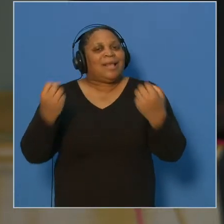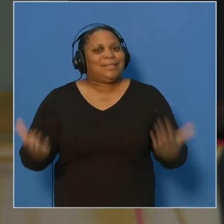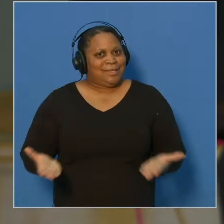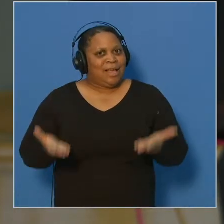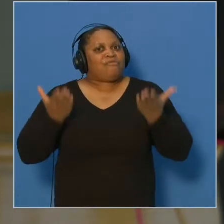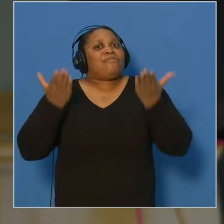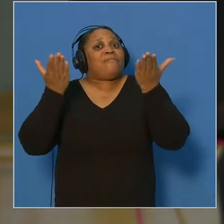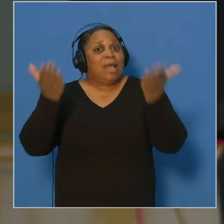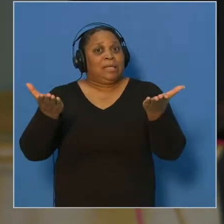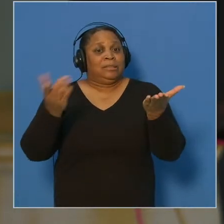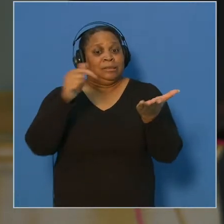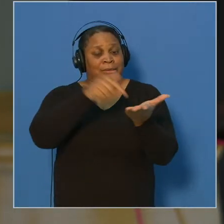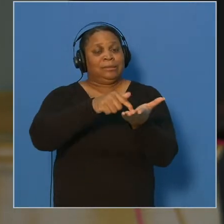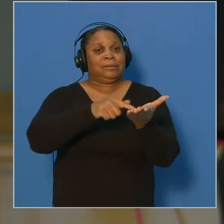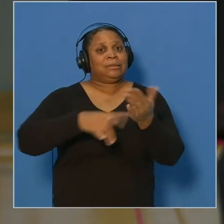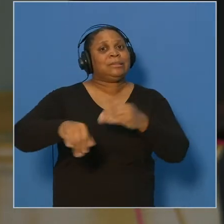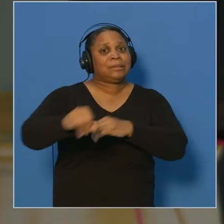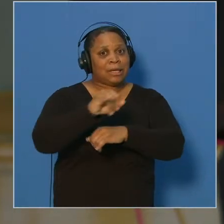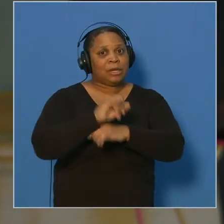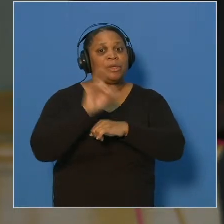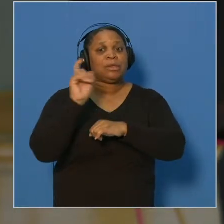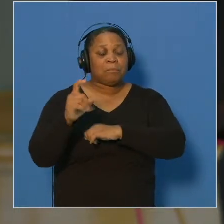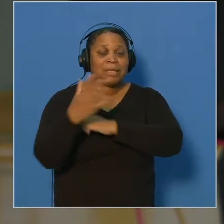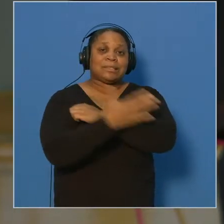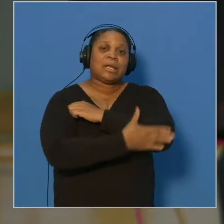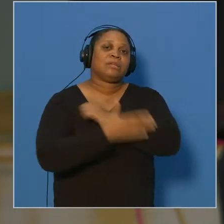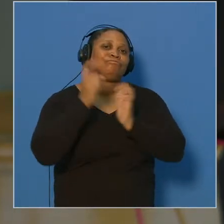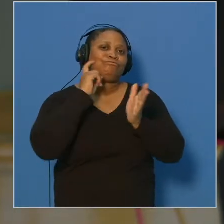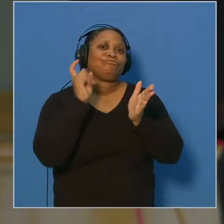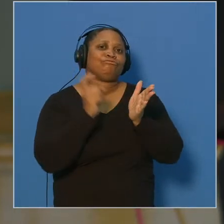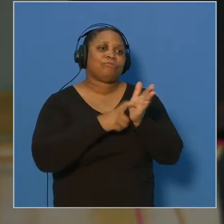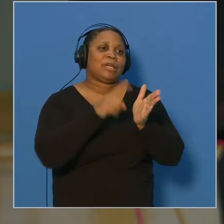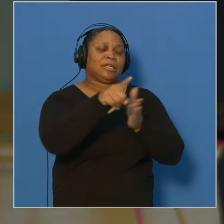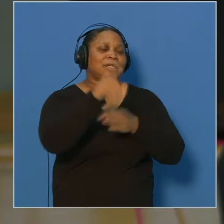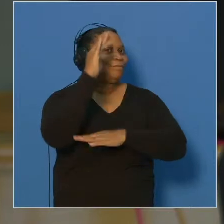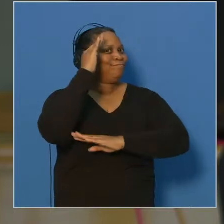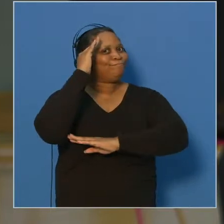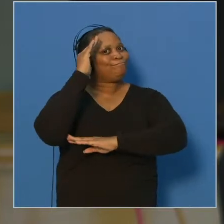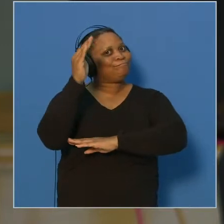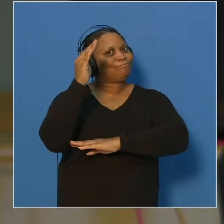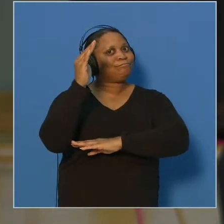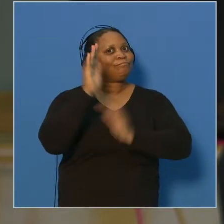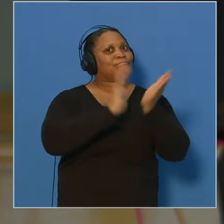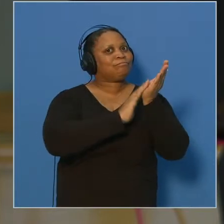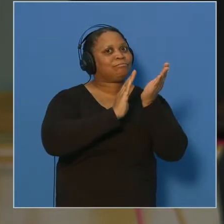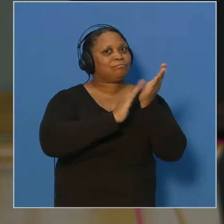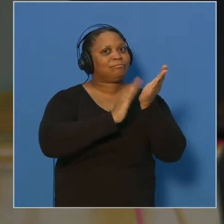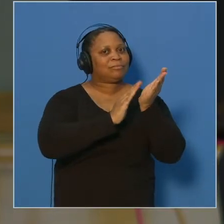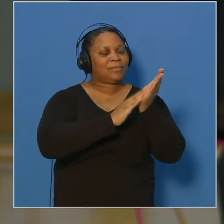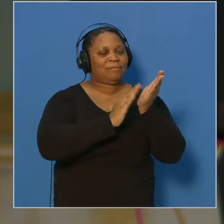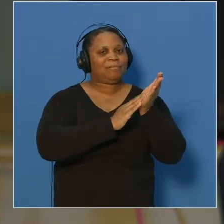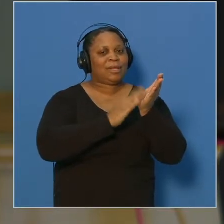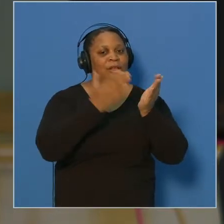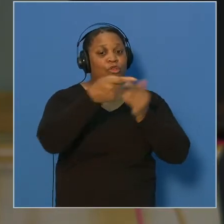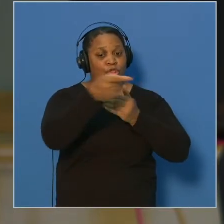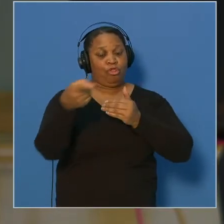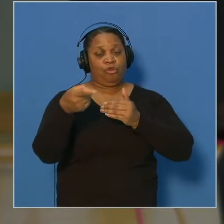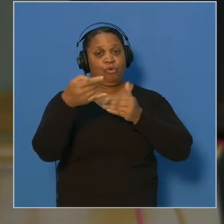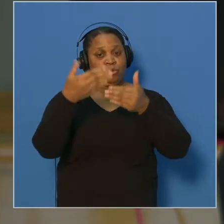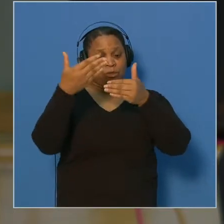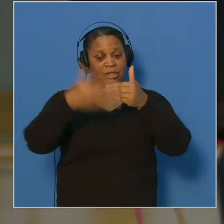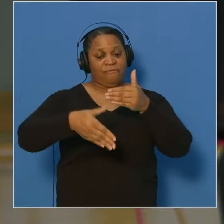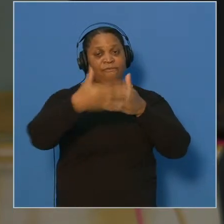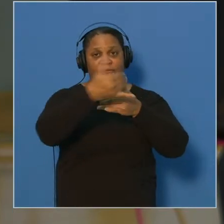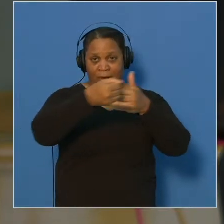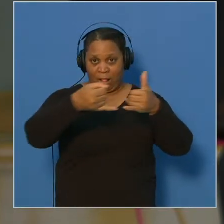this country, and we must, as a country, recognize and salute them. It is the frontline workers such as